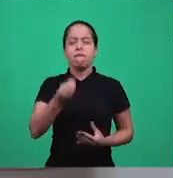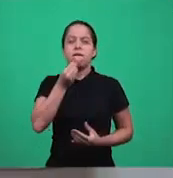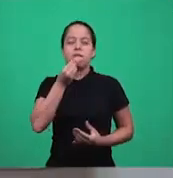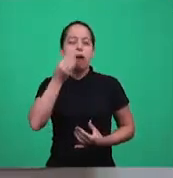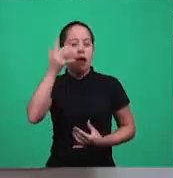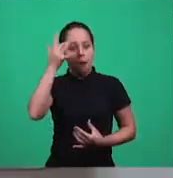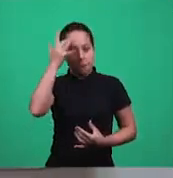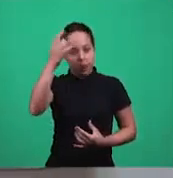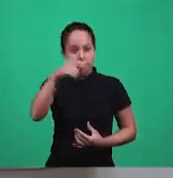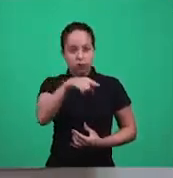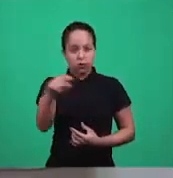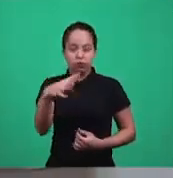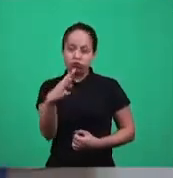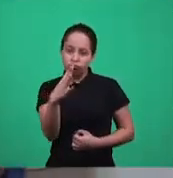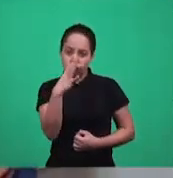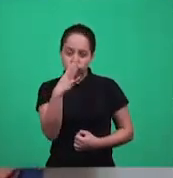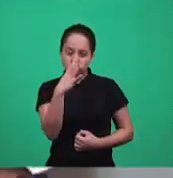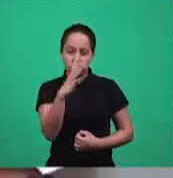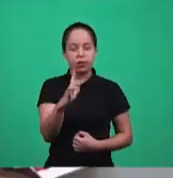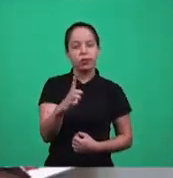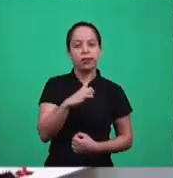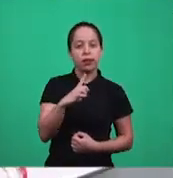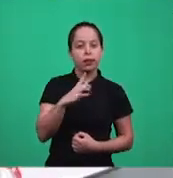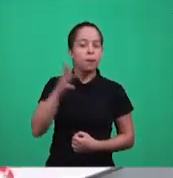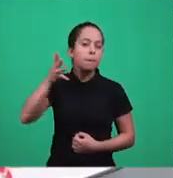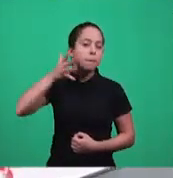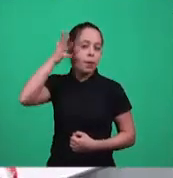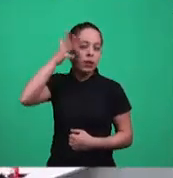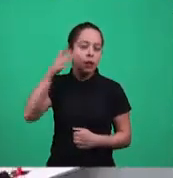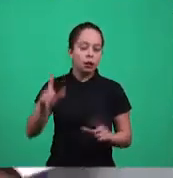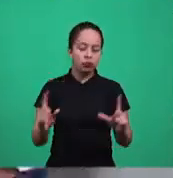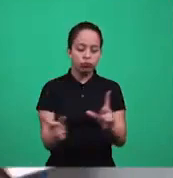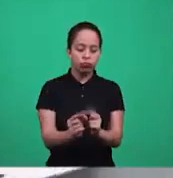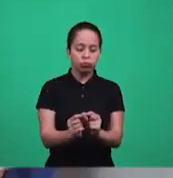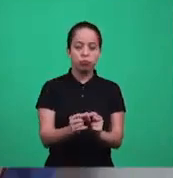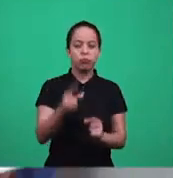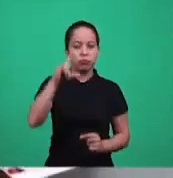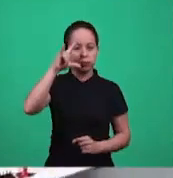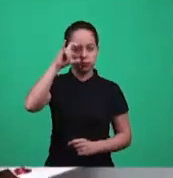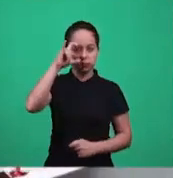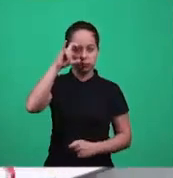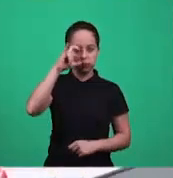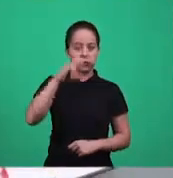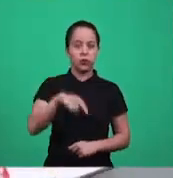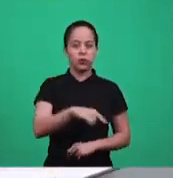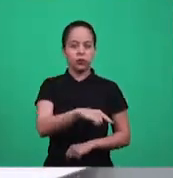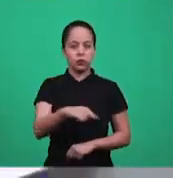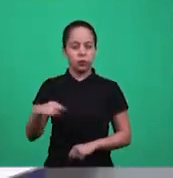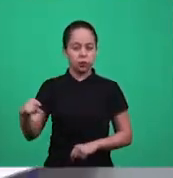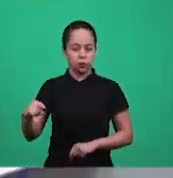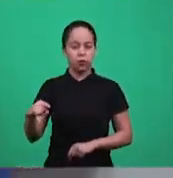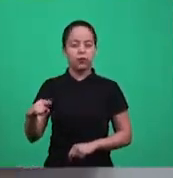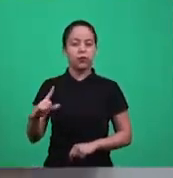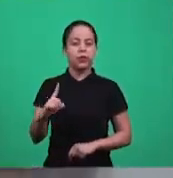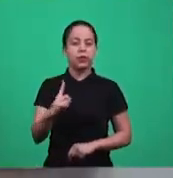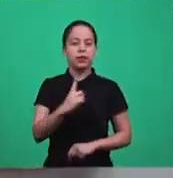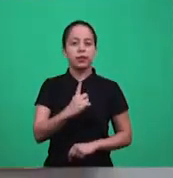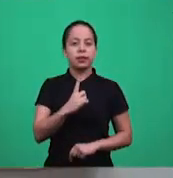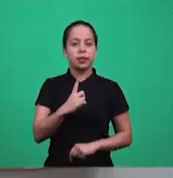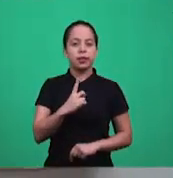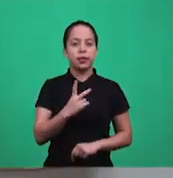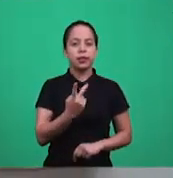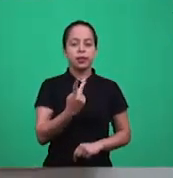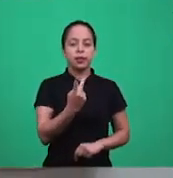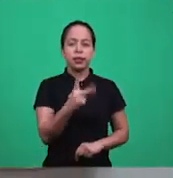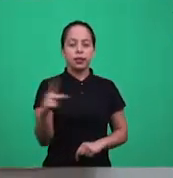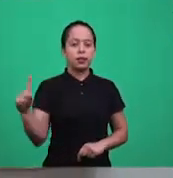in the Instagram tomorrow. A little short word. maintain